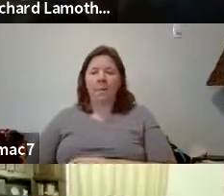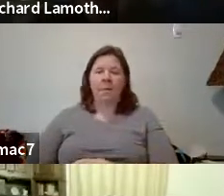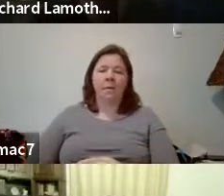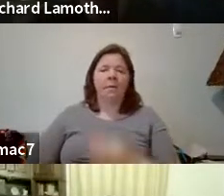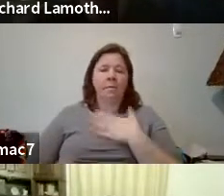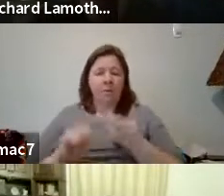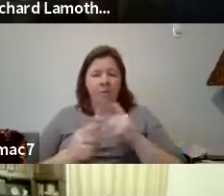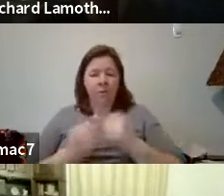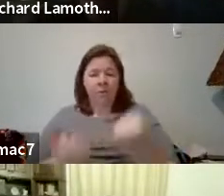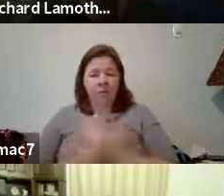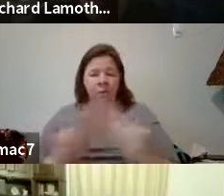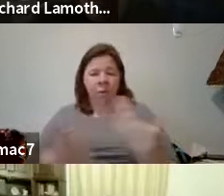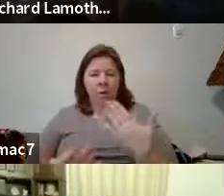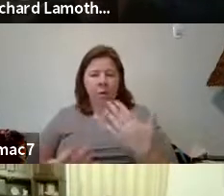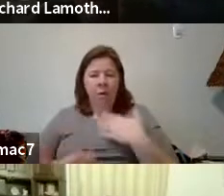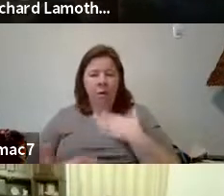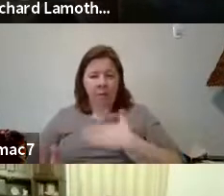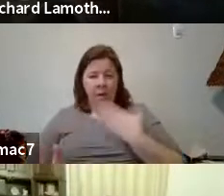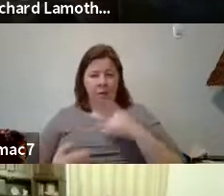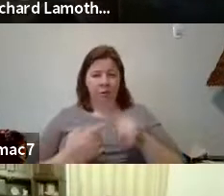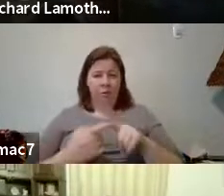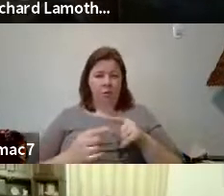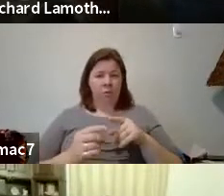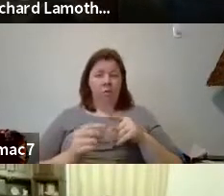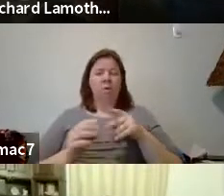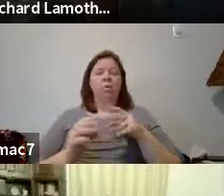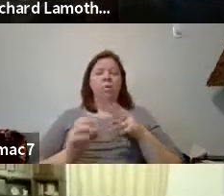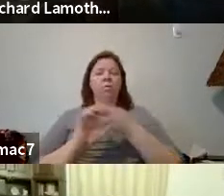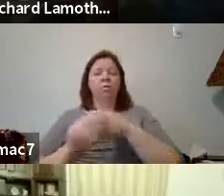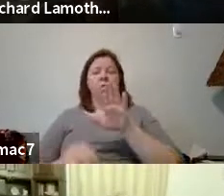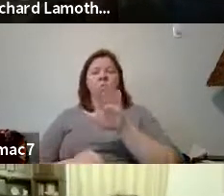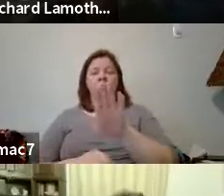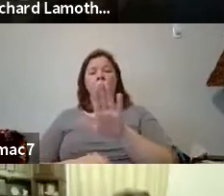already. I'm glad to be upon your territory,